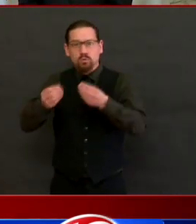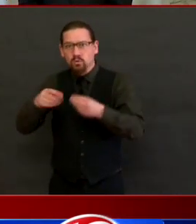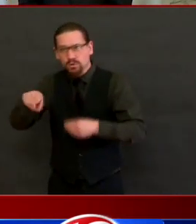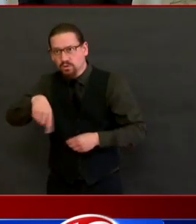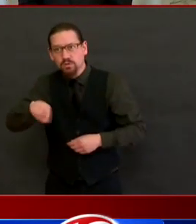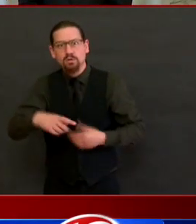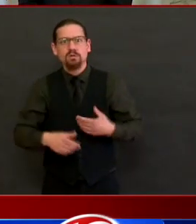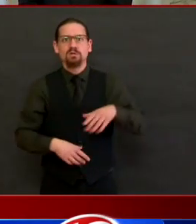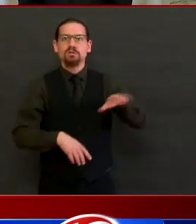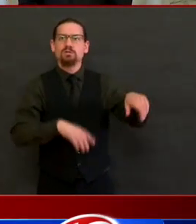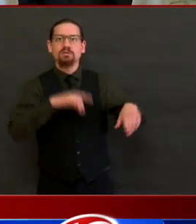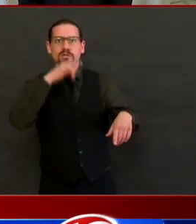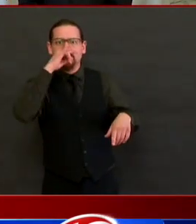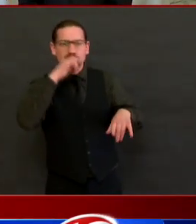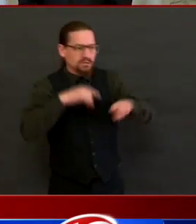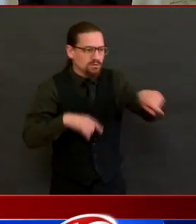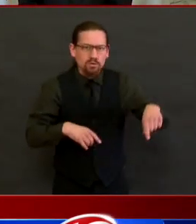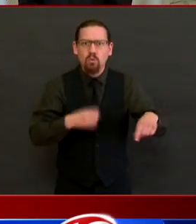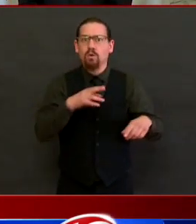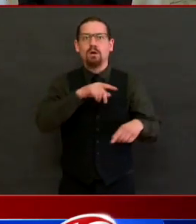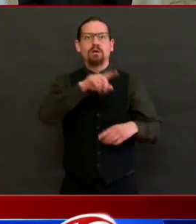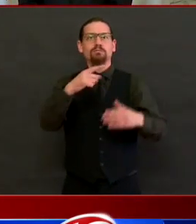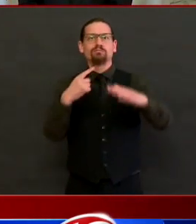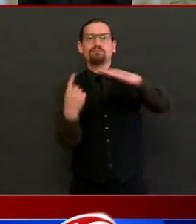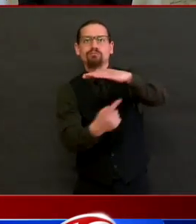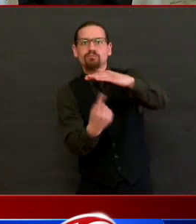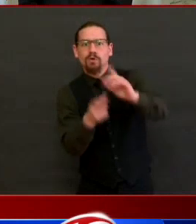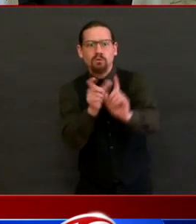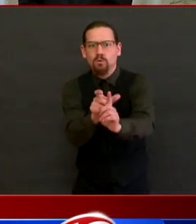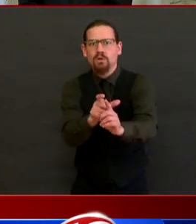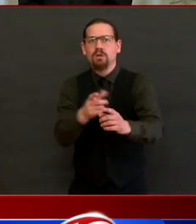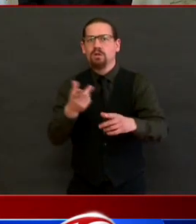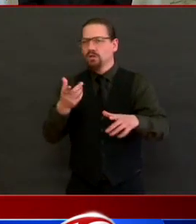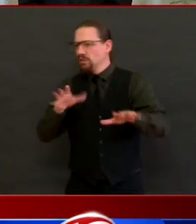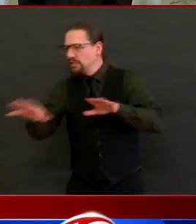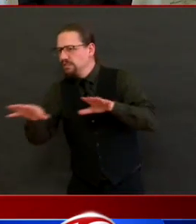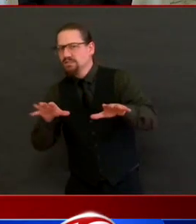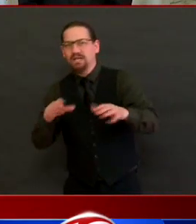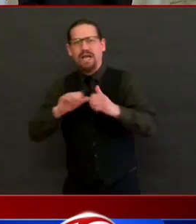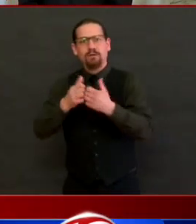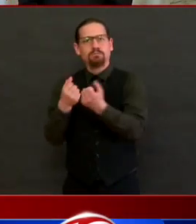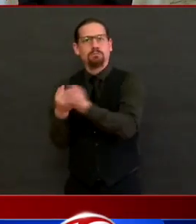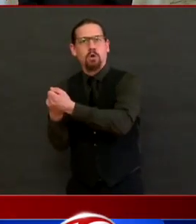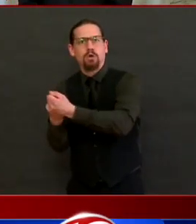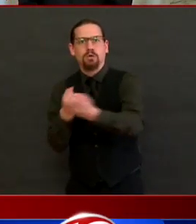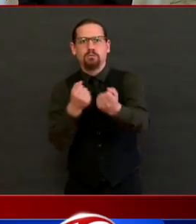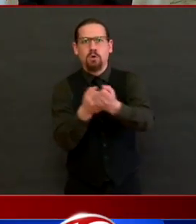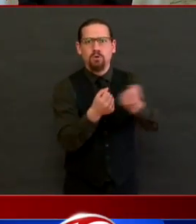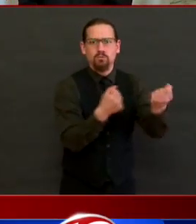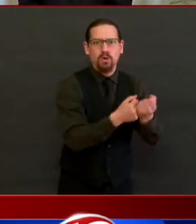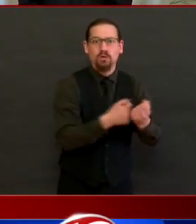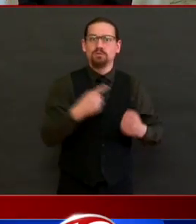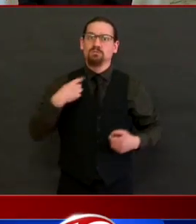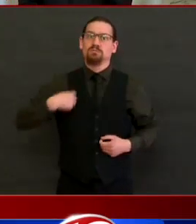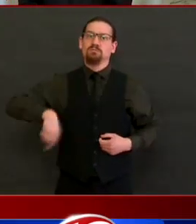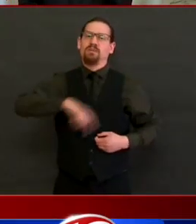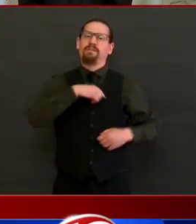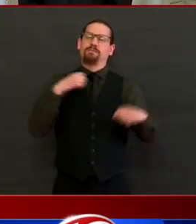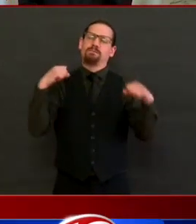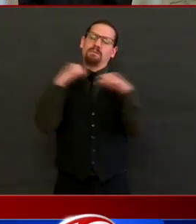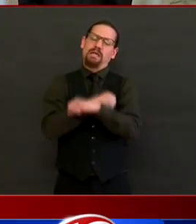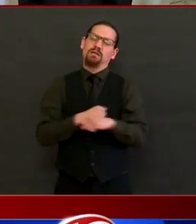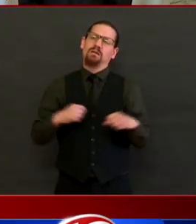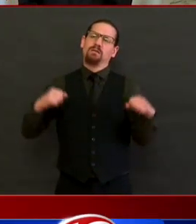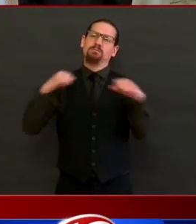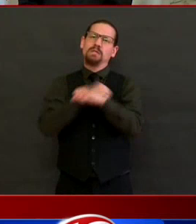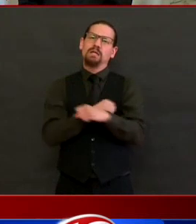tell you this, we're gonna fight every day to reach every last one of you. And literally every day we're getting more